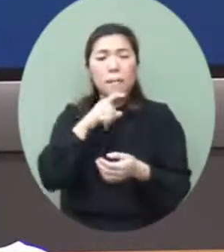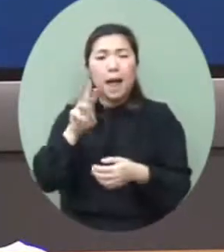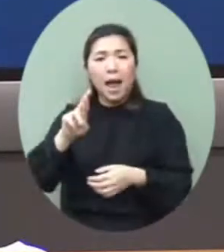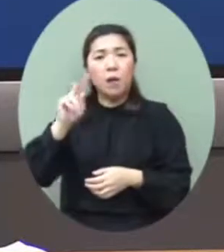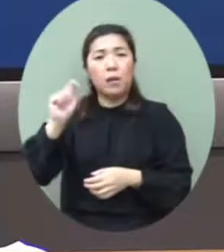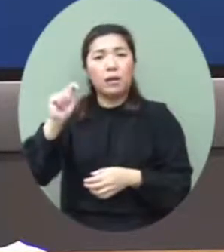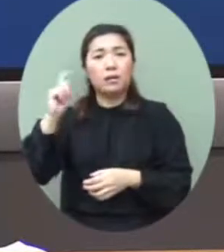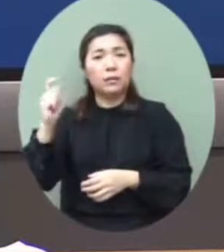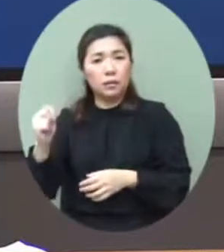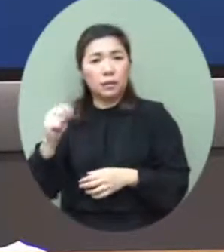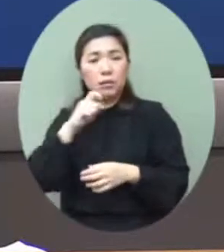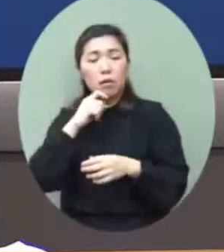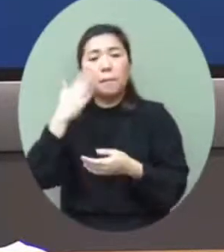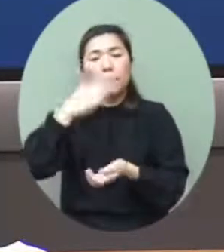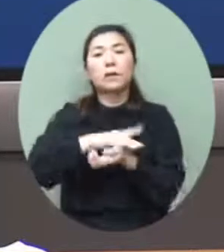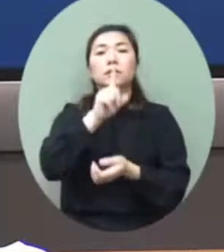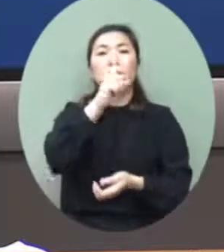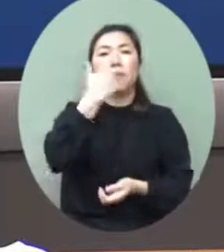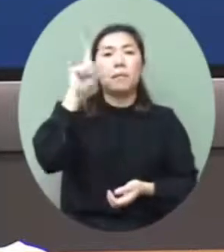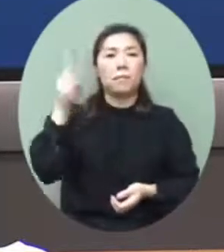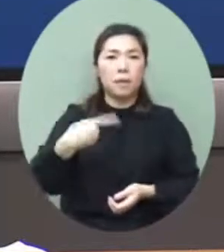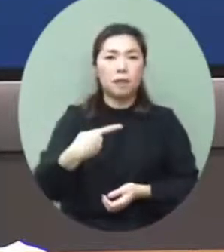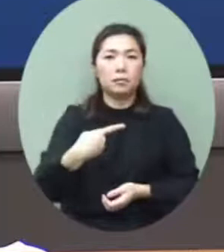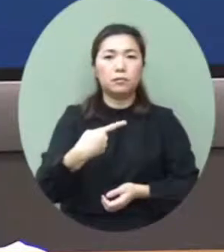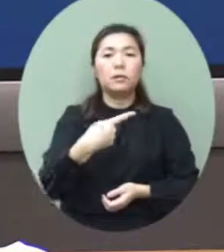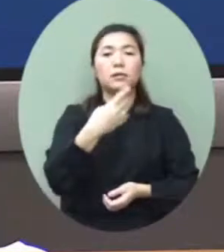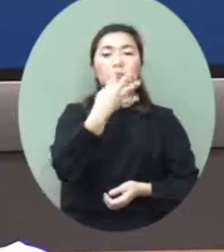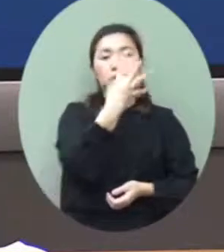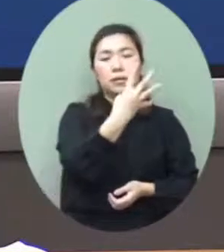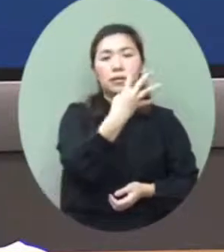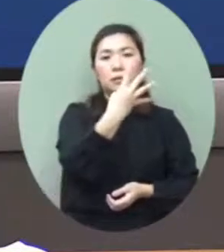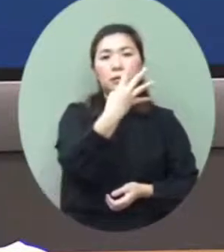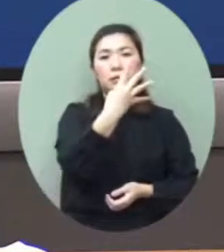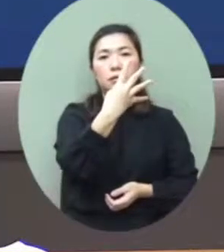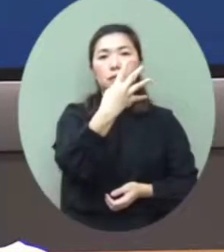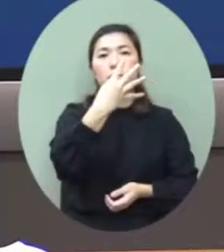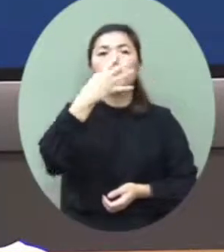5th, for those who declared